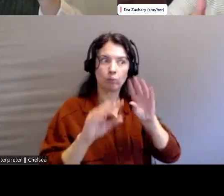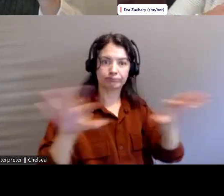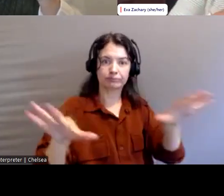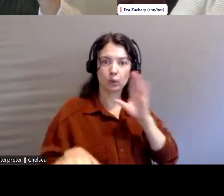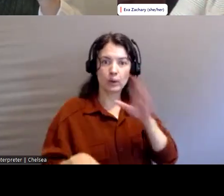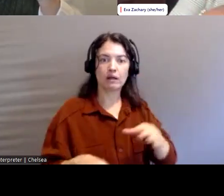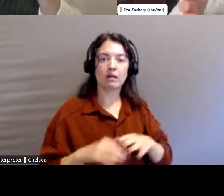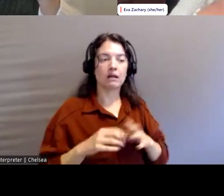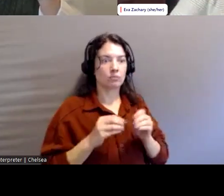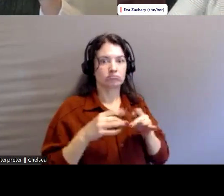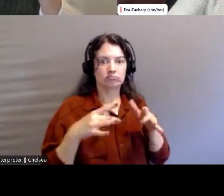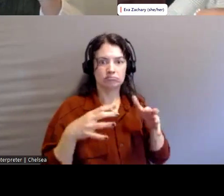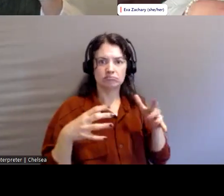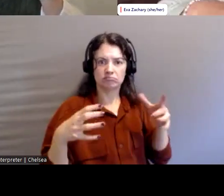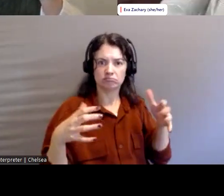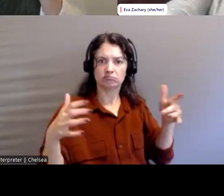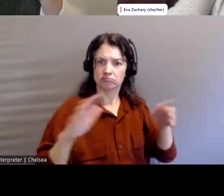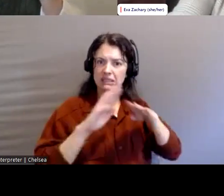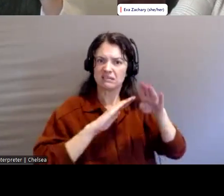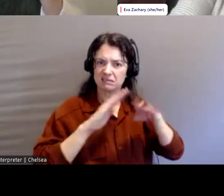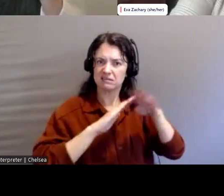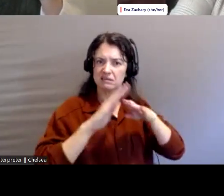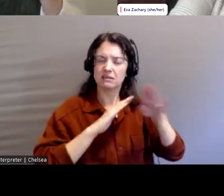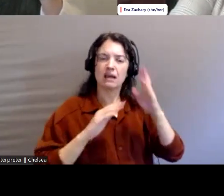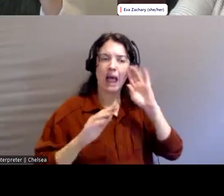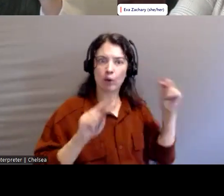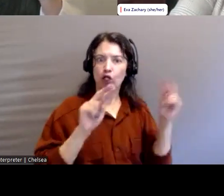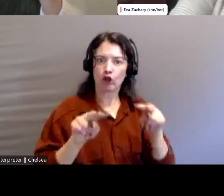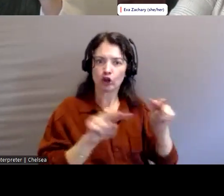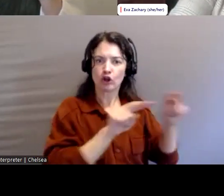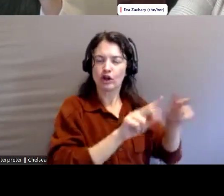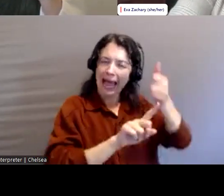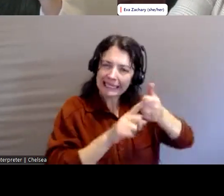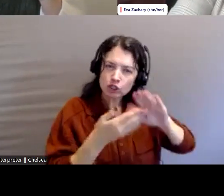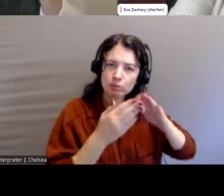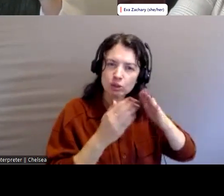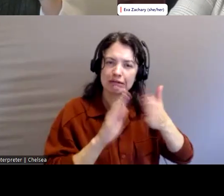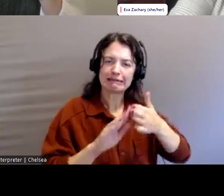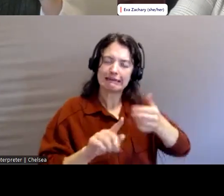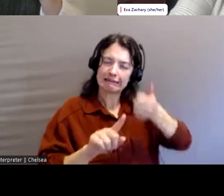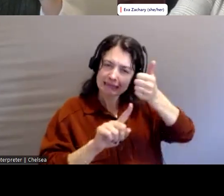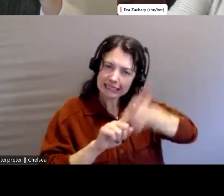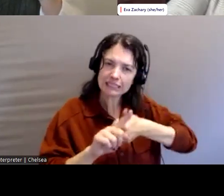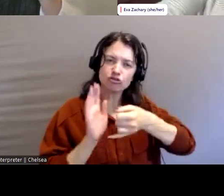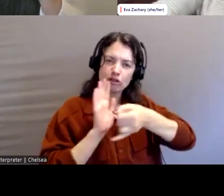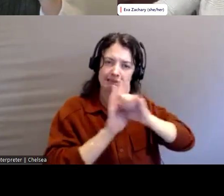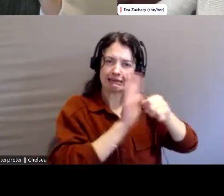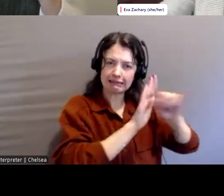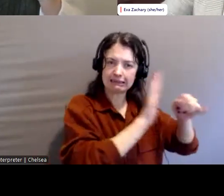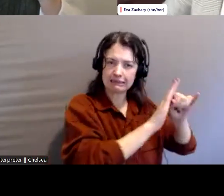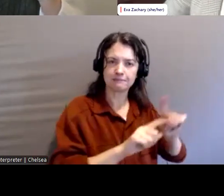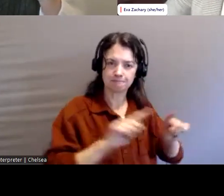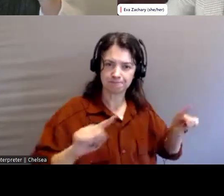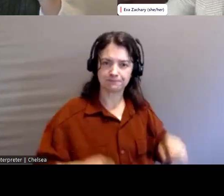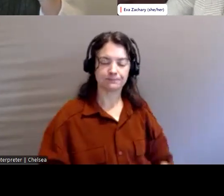growing, and we're looking at those intersectionalities. Yeah, so just to kind of build a little bit on what you're